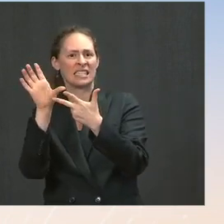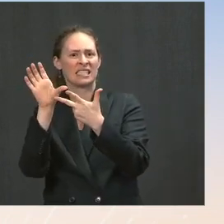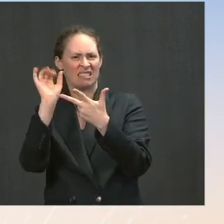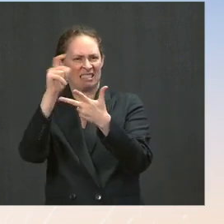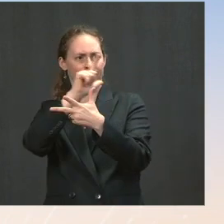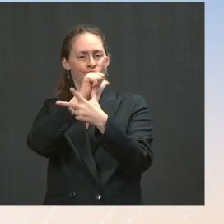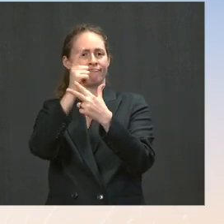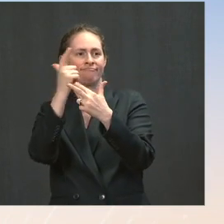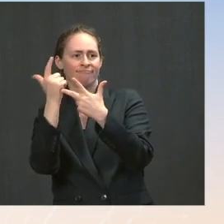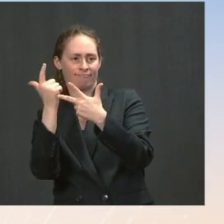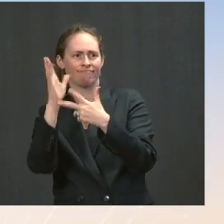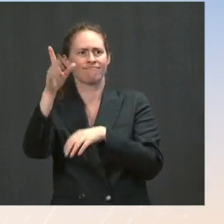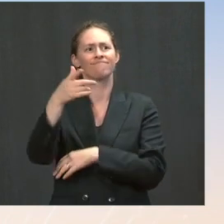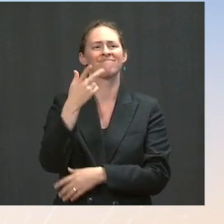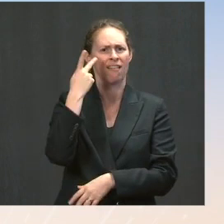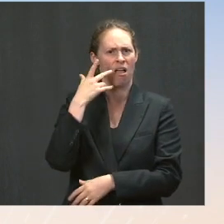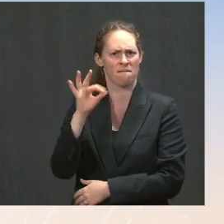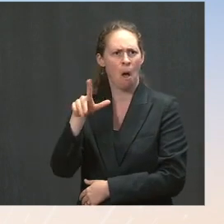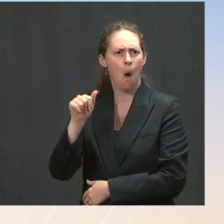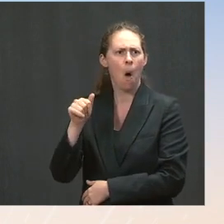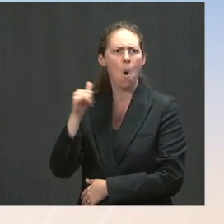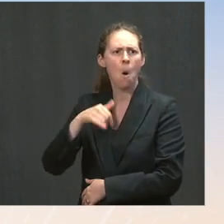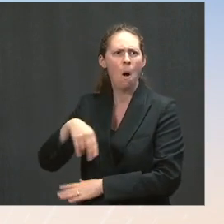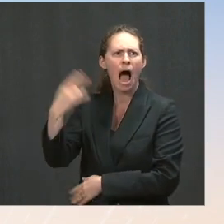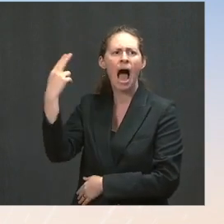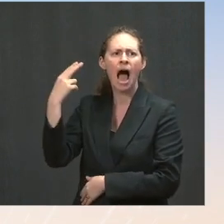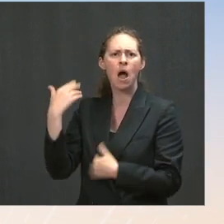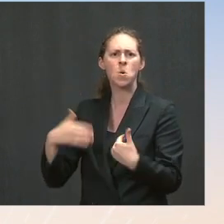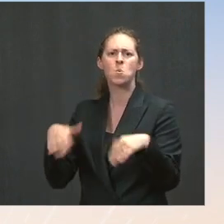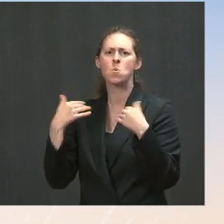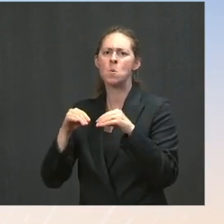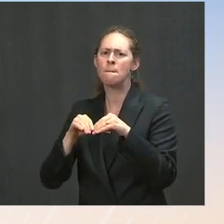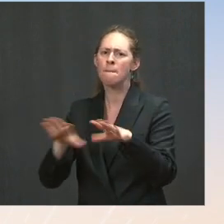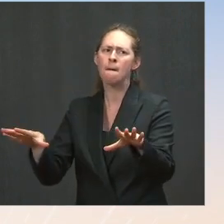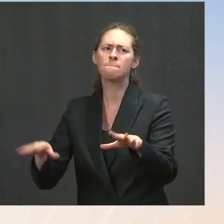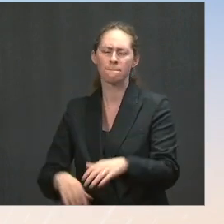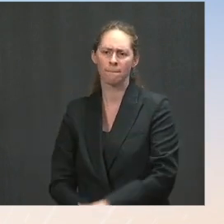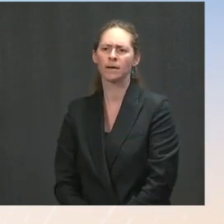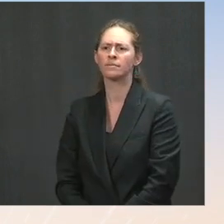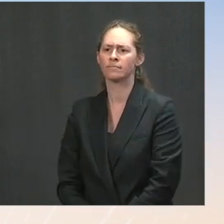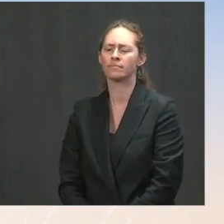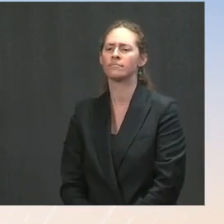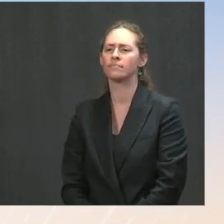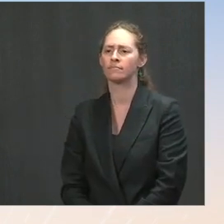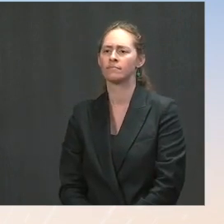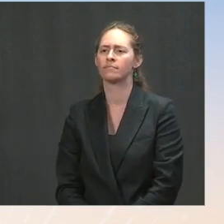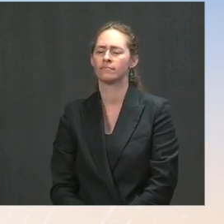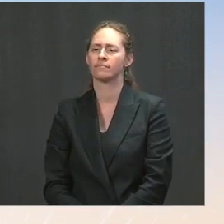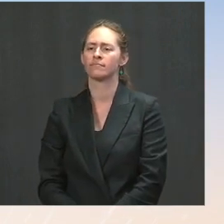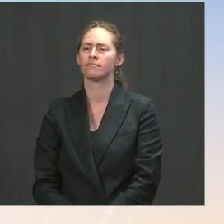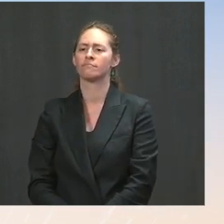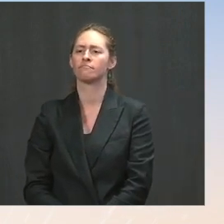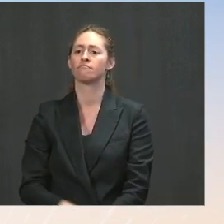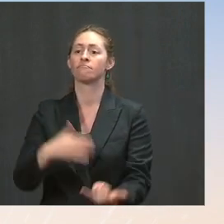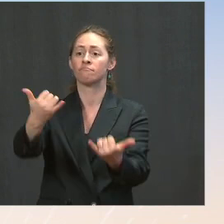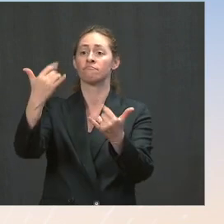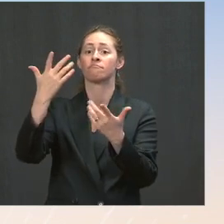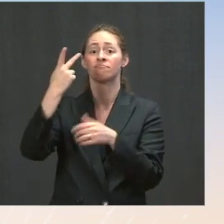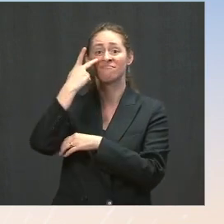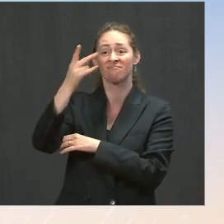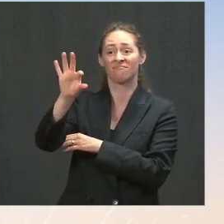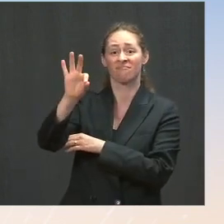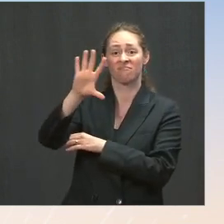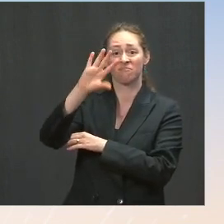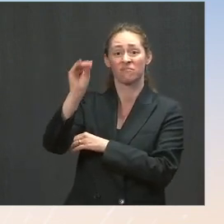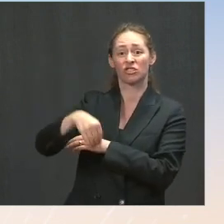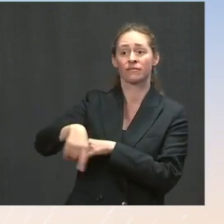highest transmissive, or one of the highest rates of COVID, I should say, officials have said that more than 95% of those who were hospitalized were not vaccinated. That